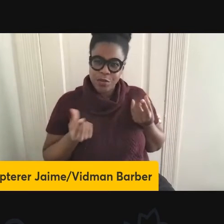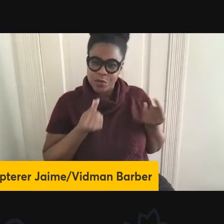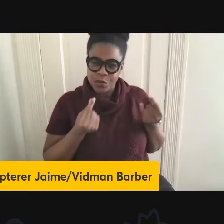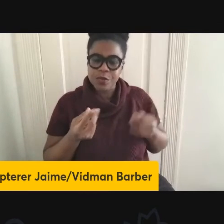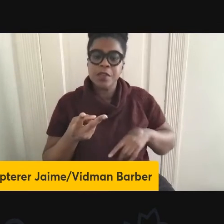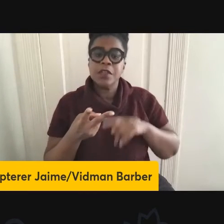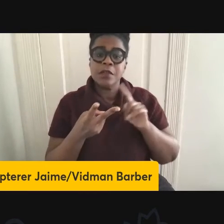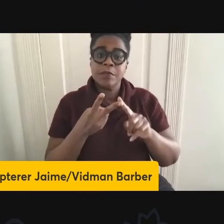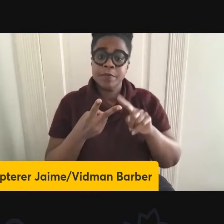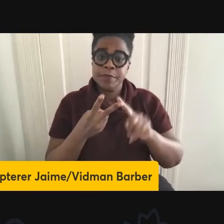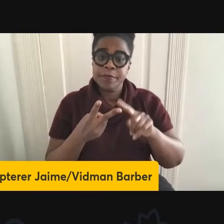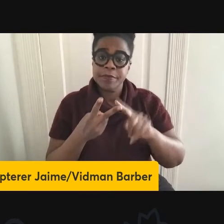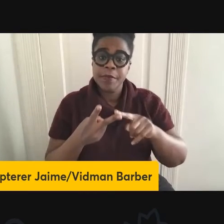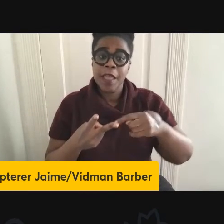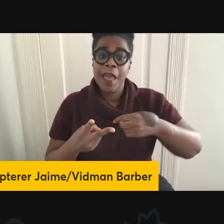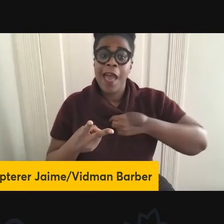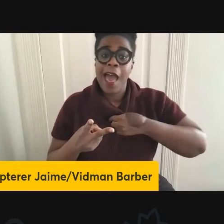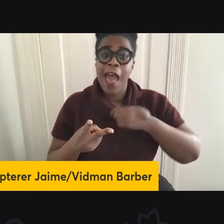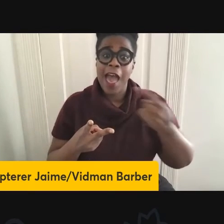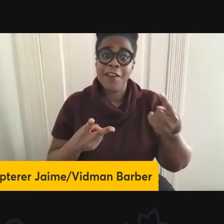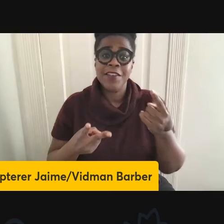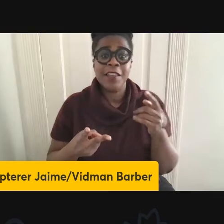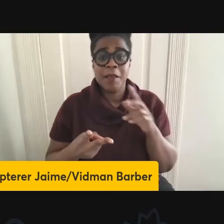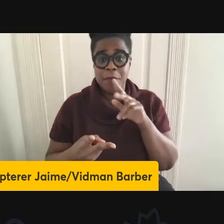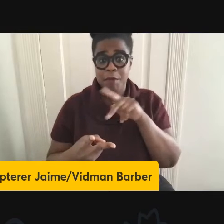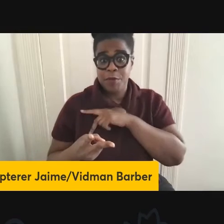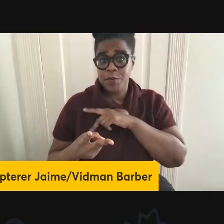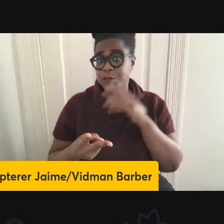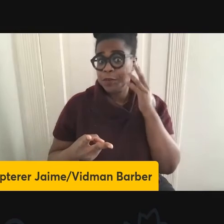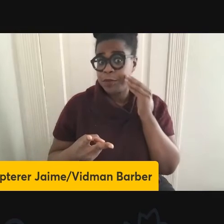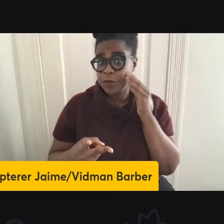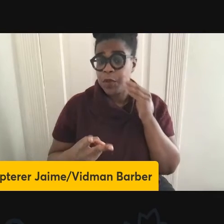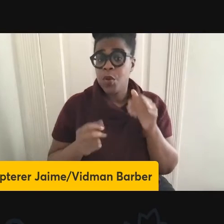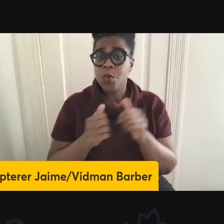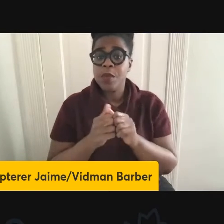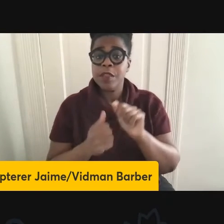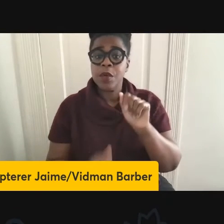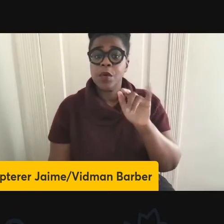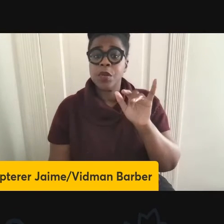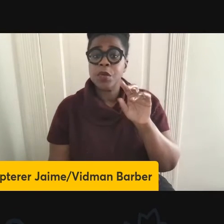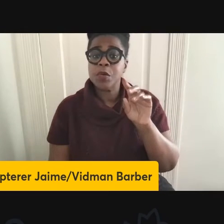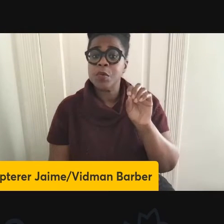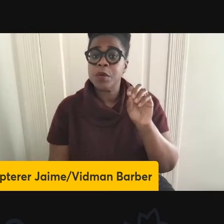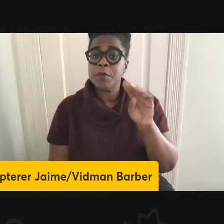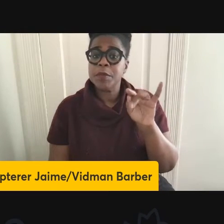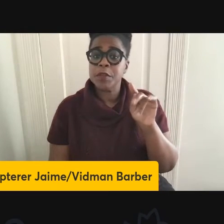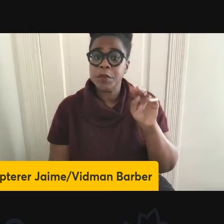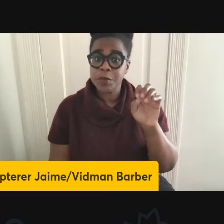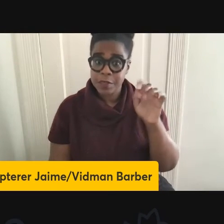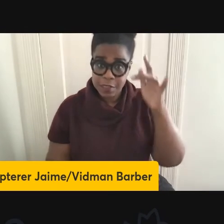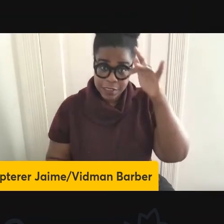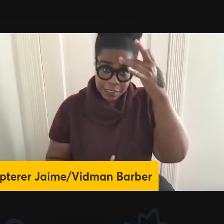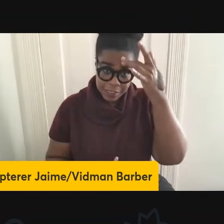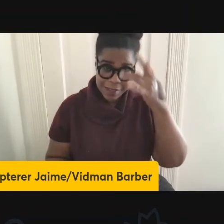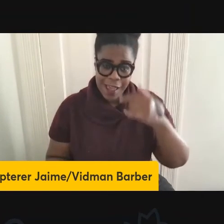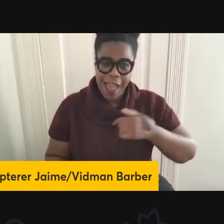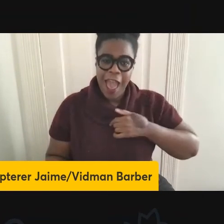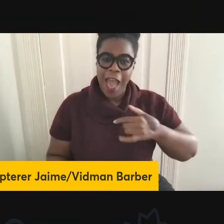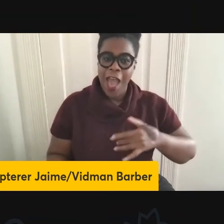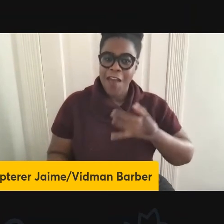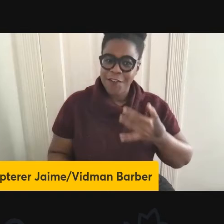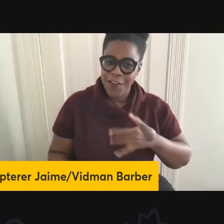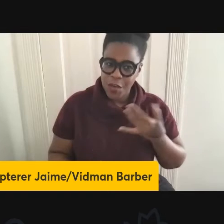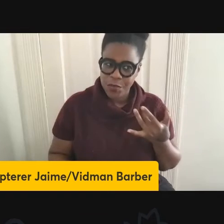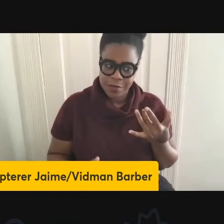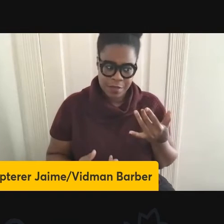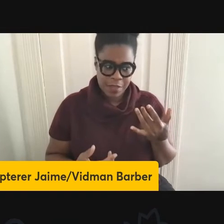is, even though I had this personal experience with having an autoimmune disease and I felt that I knew pretty early what